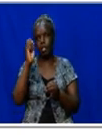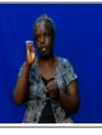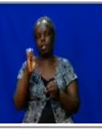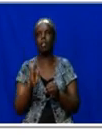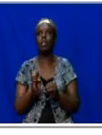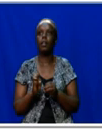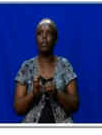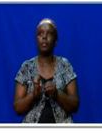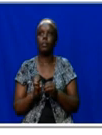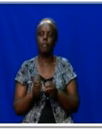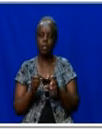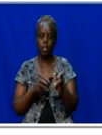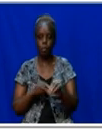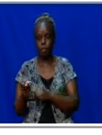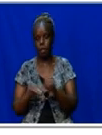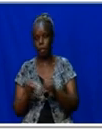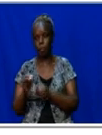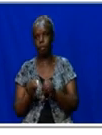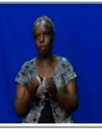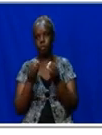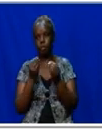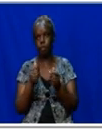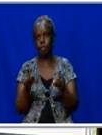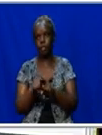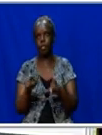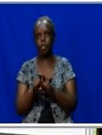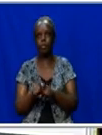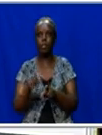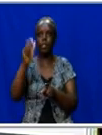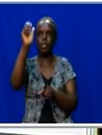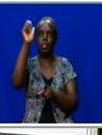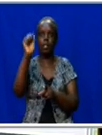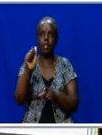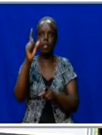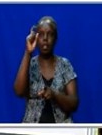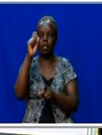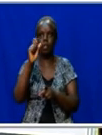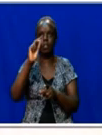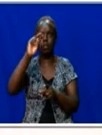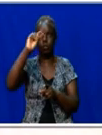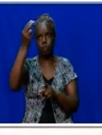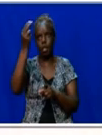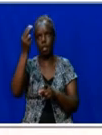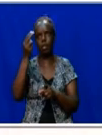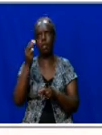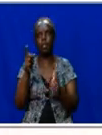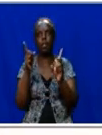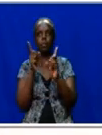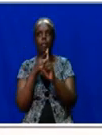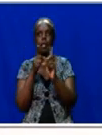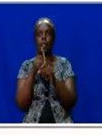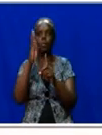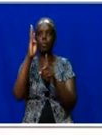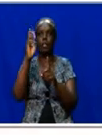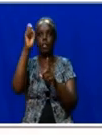looking at the general form of a quadratic equation, which is given by ax squared plus bx